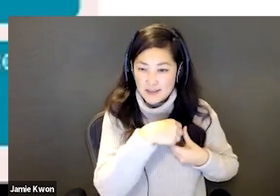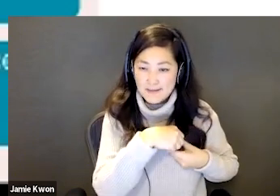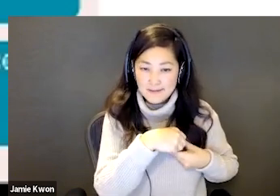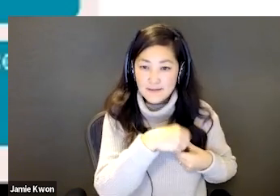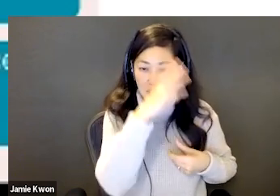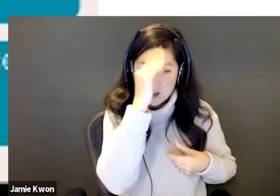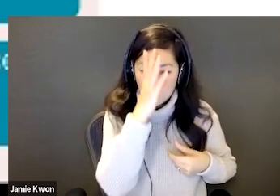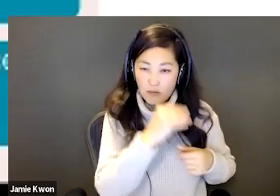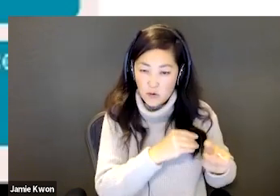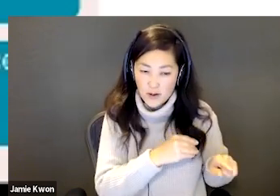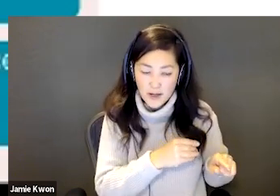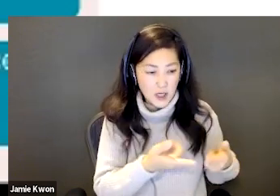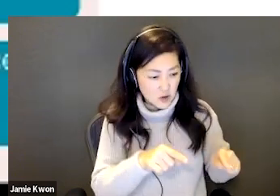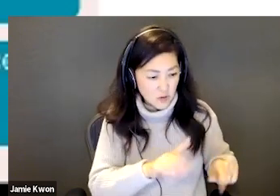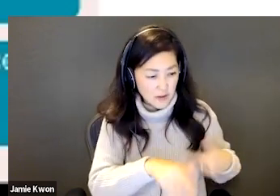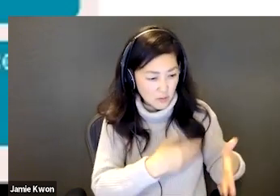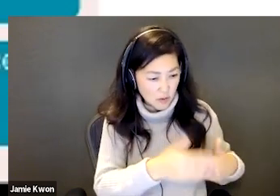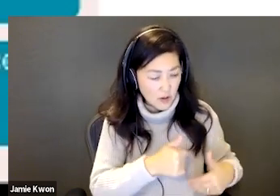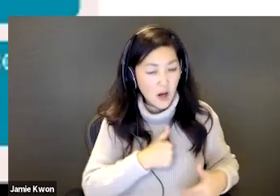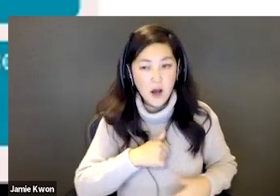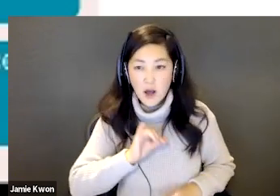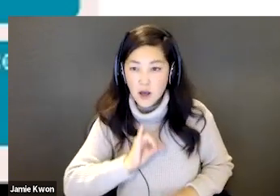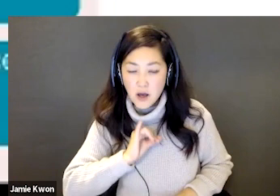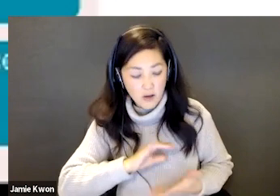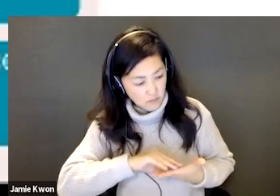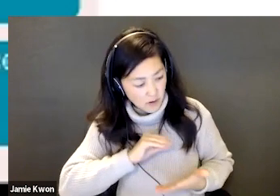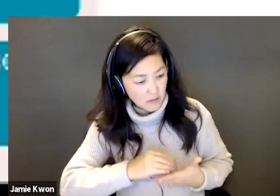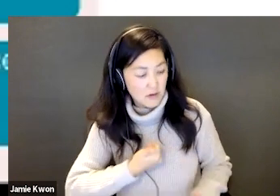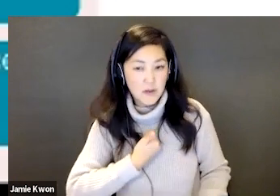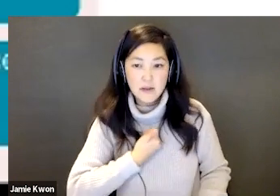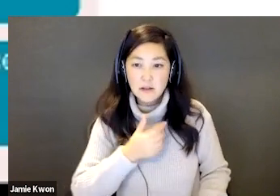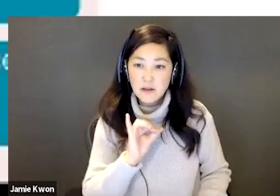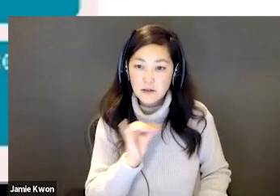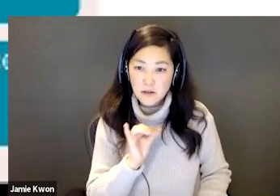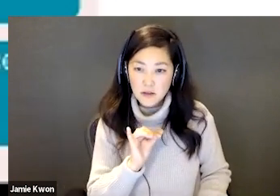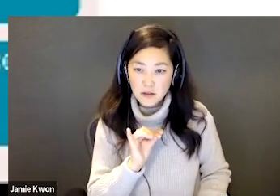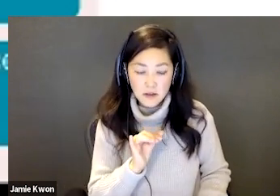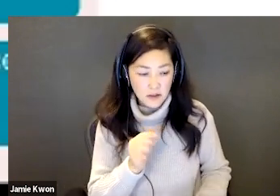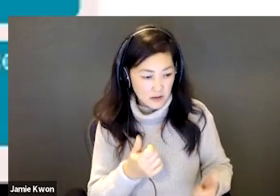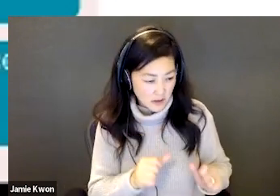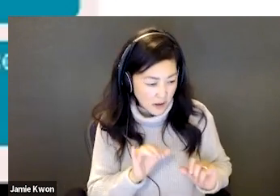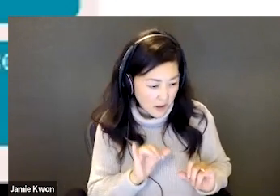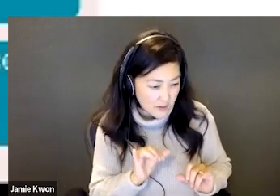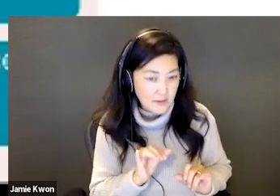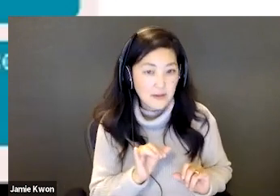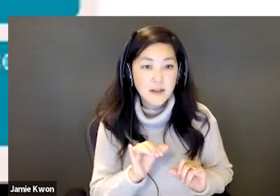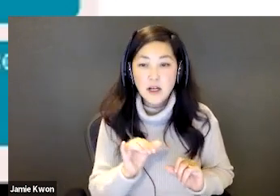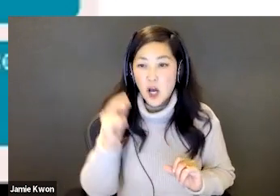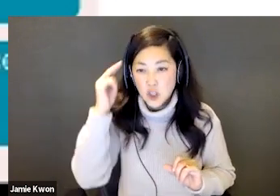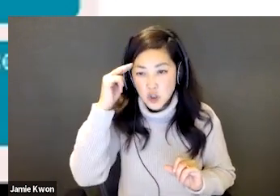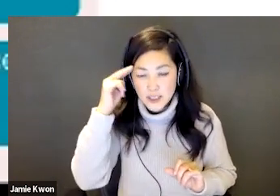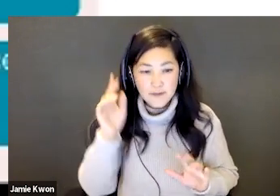And through that process, I learned a lot about myself in adoring that child, about neurodiversity, about inclusion,